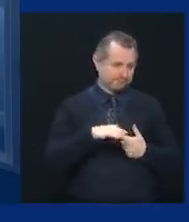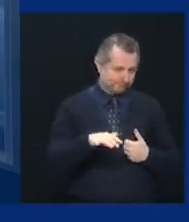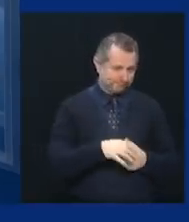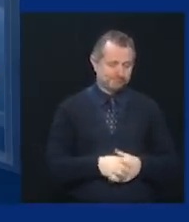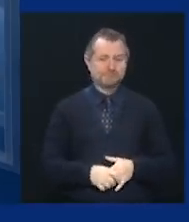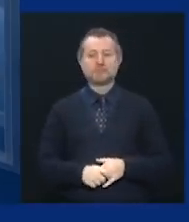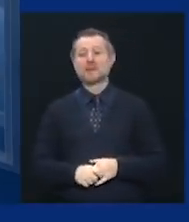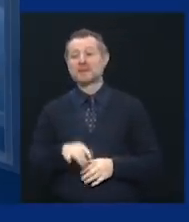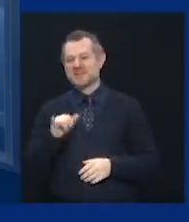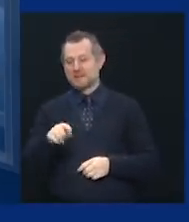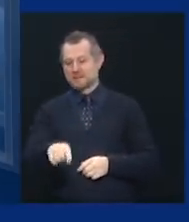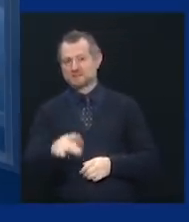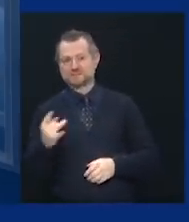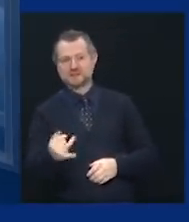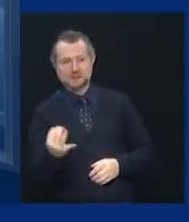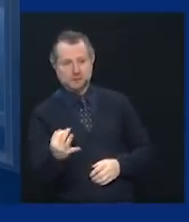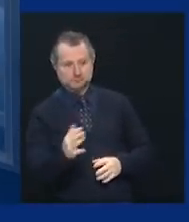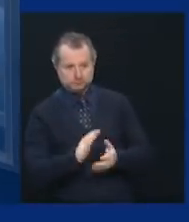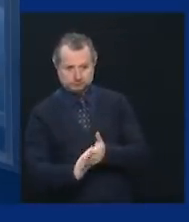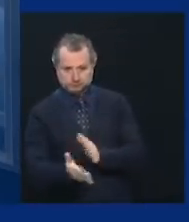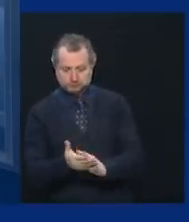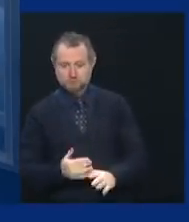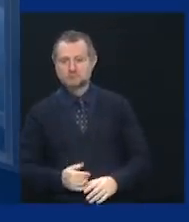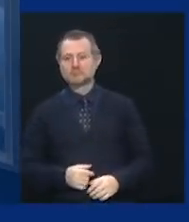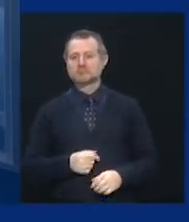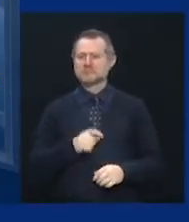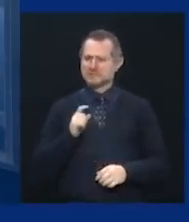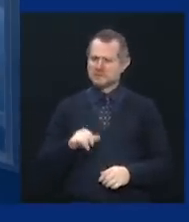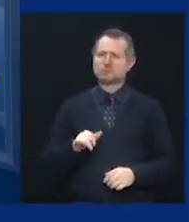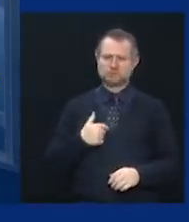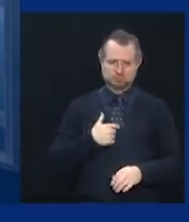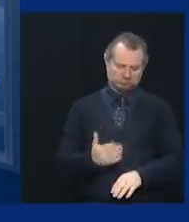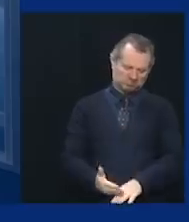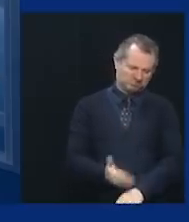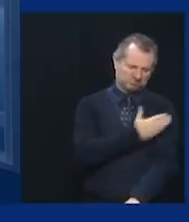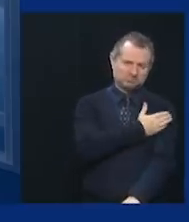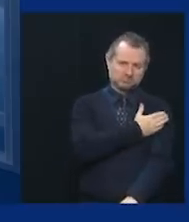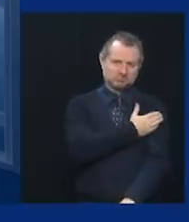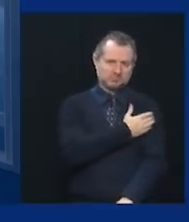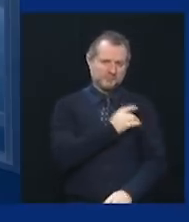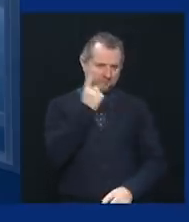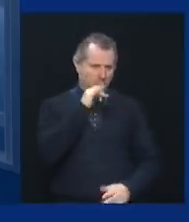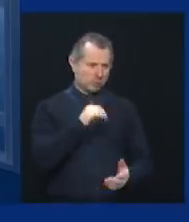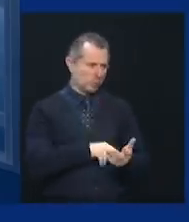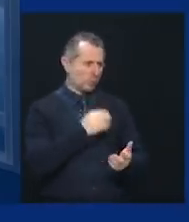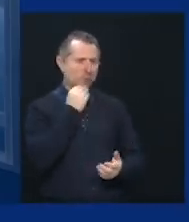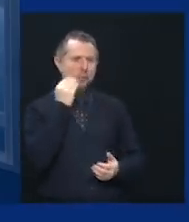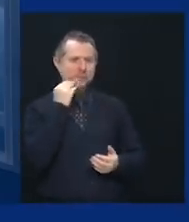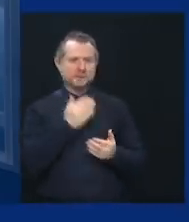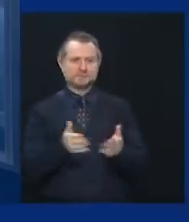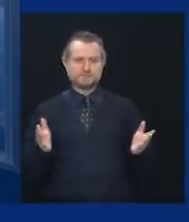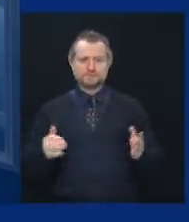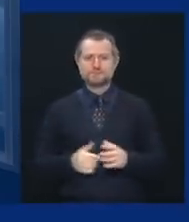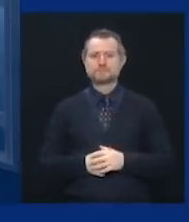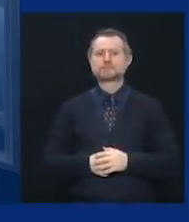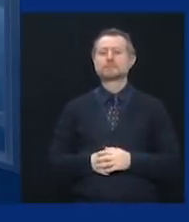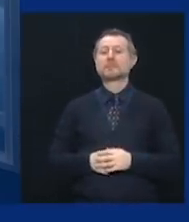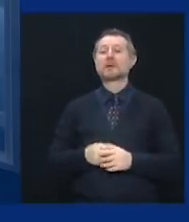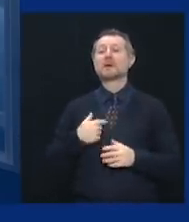week. And that would be significant progress on the nursing home residents. That will leave